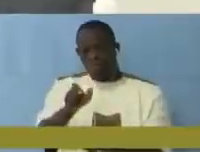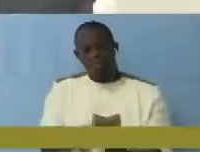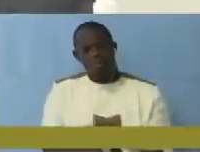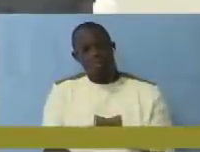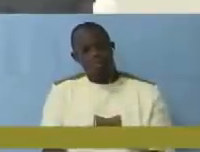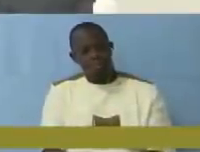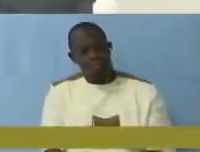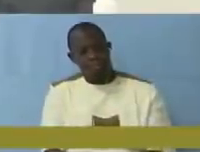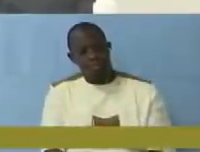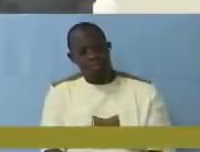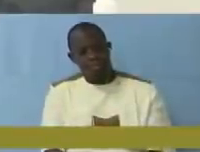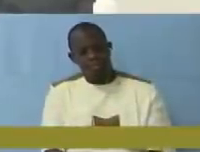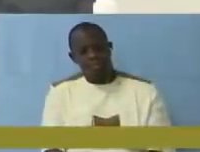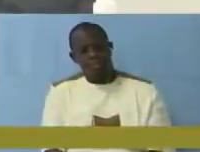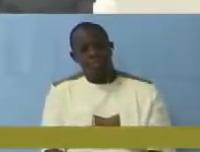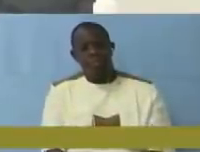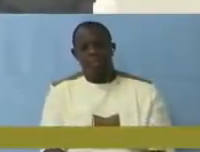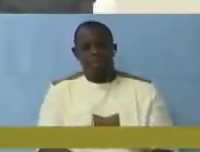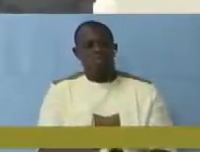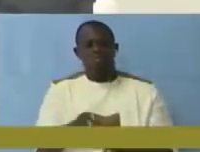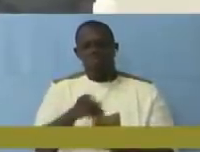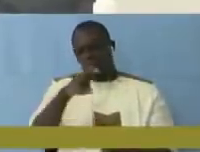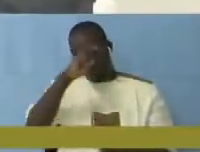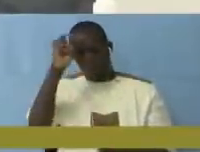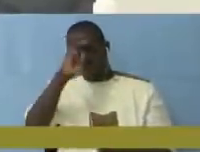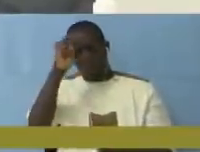all right, so extensive,